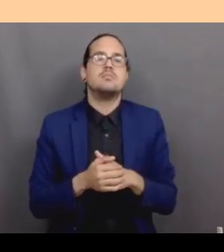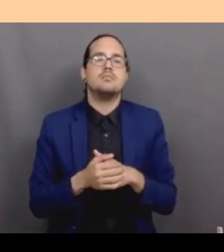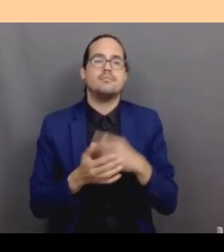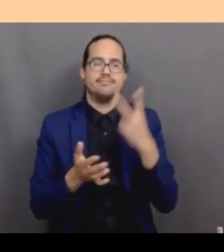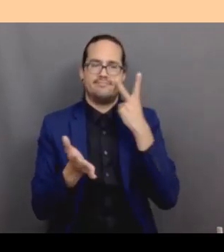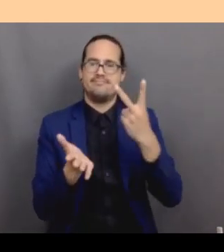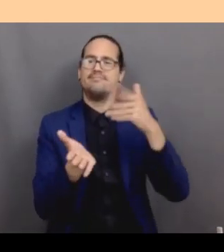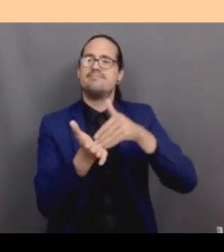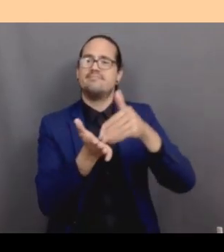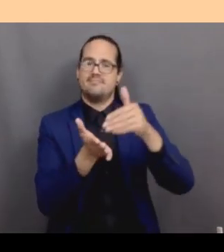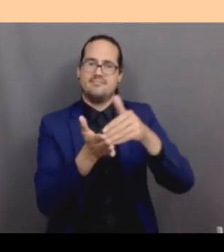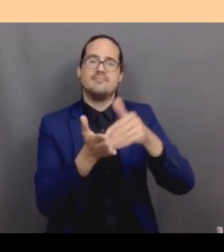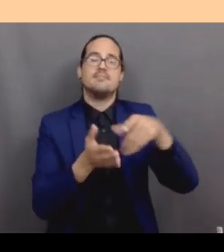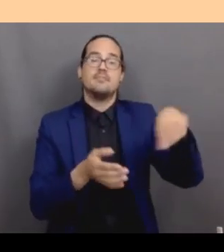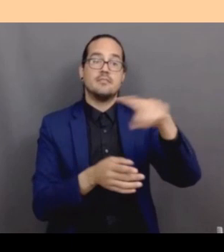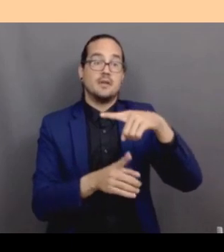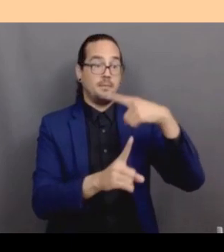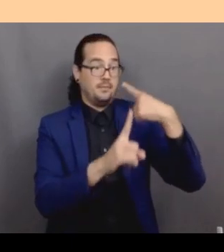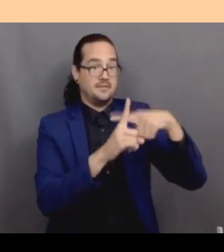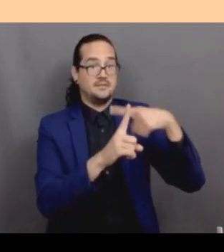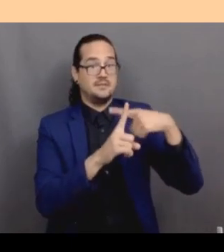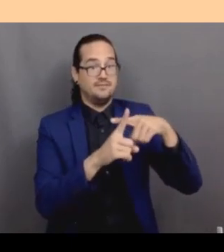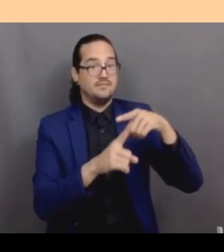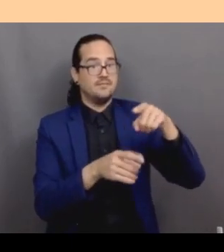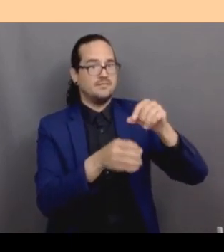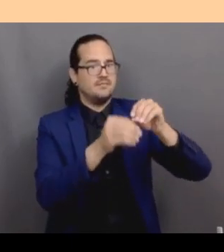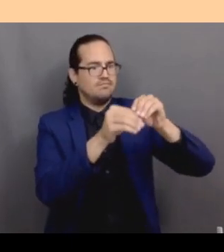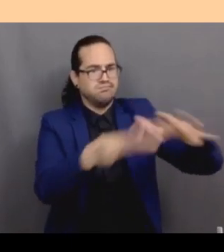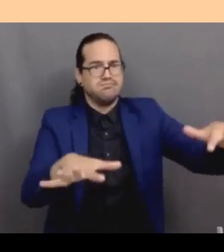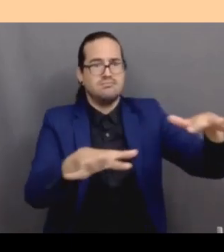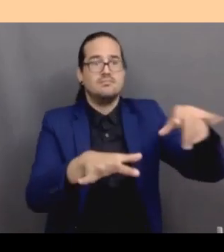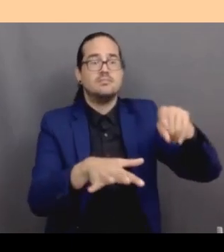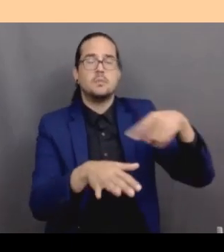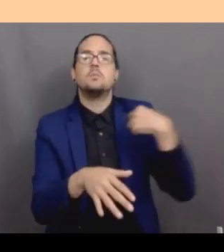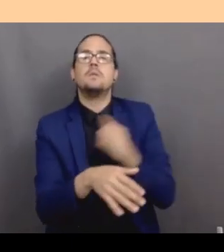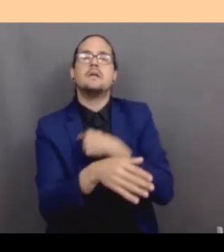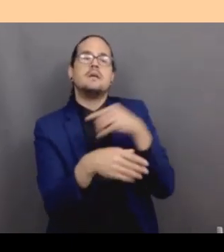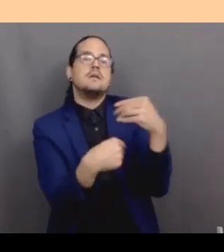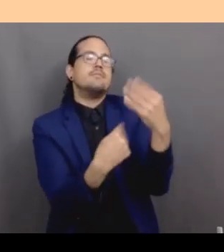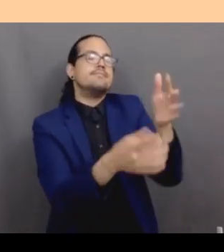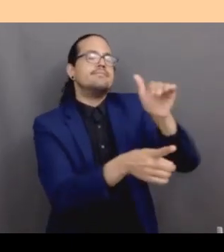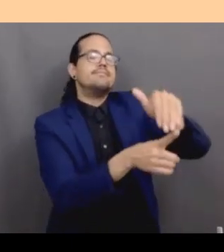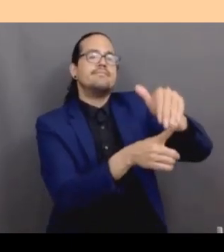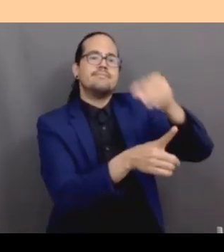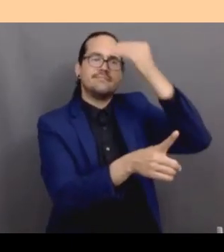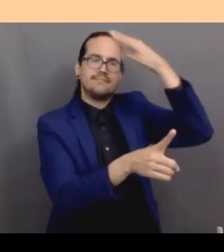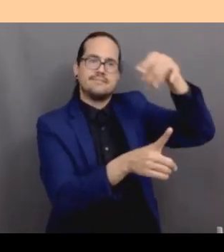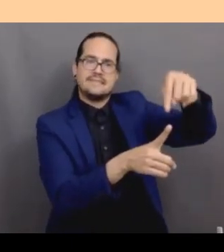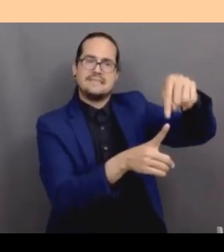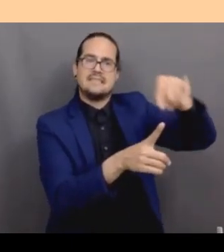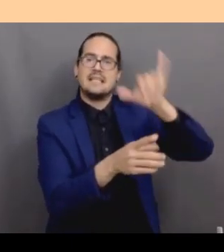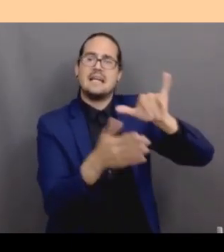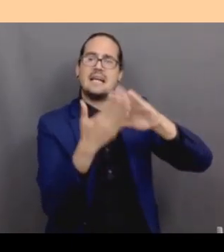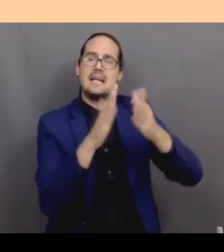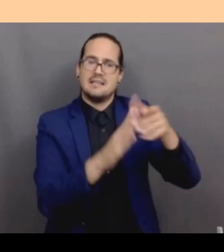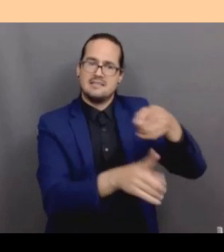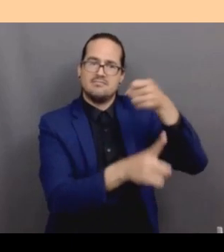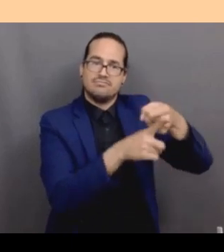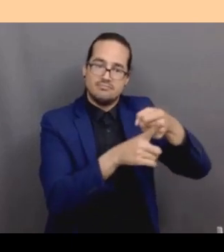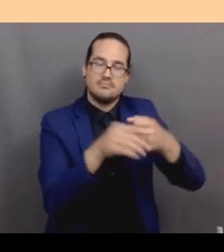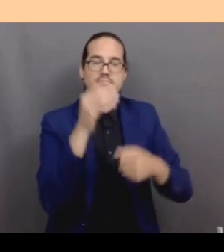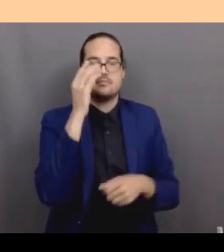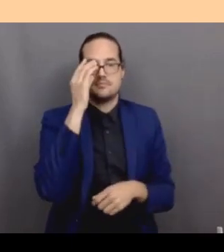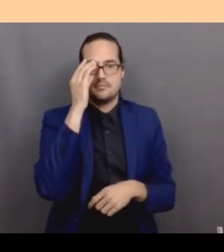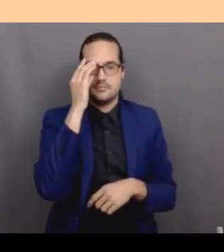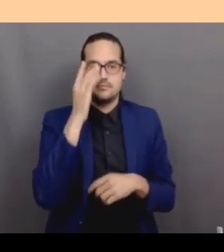to the community. And we've seen tremendous improvements on how we're communicating our data and making sure everyone is up to date on